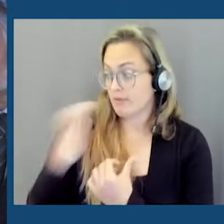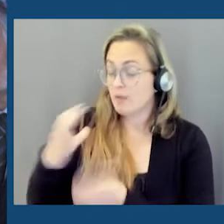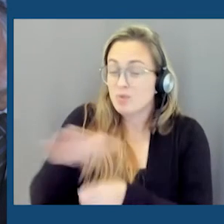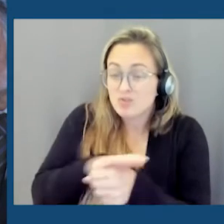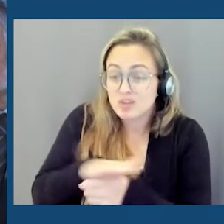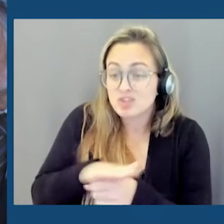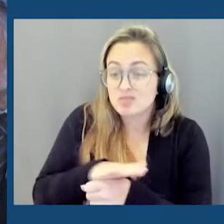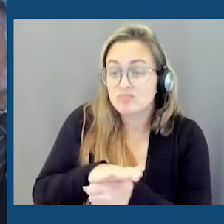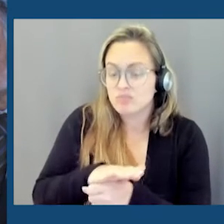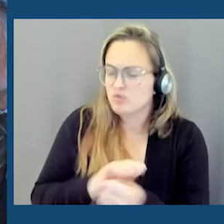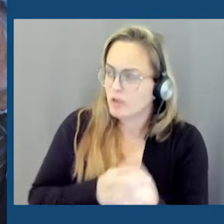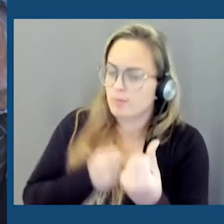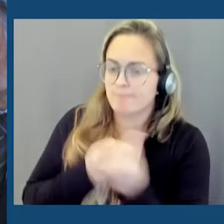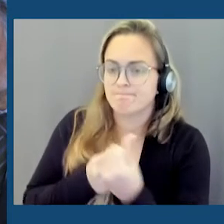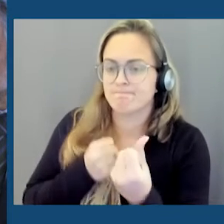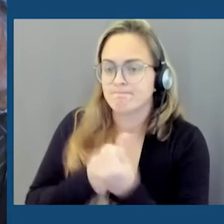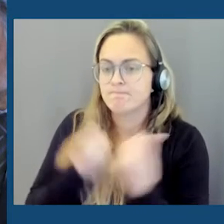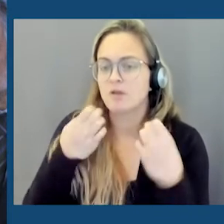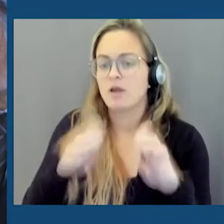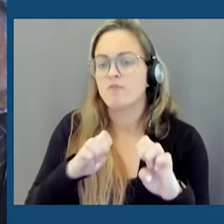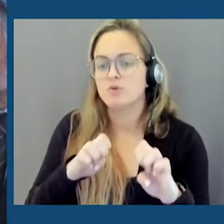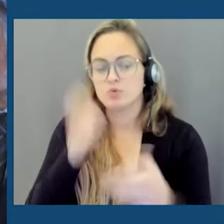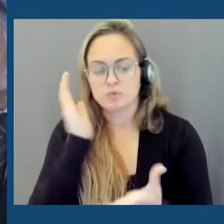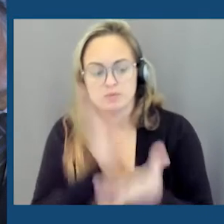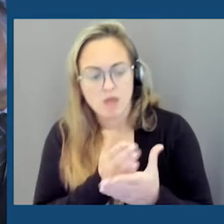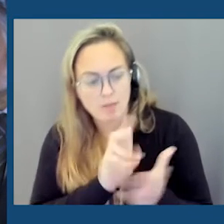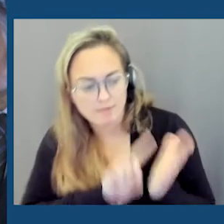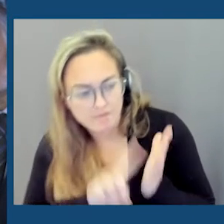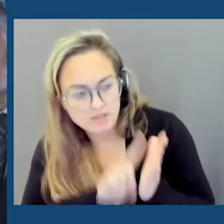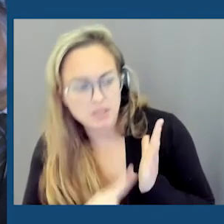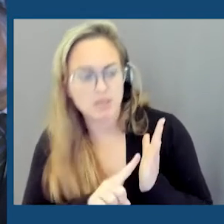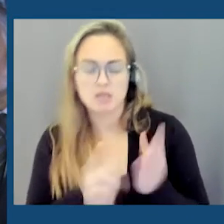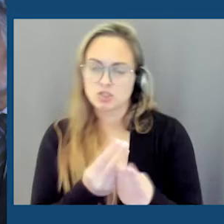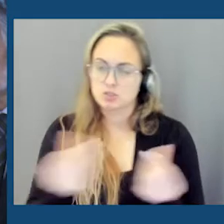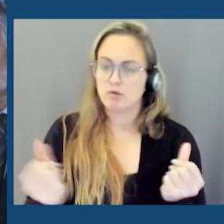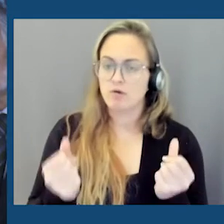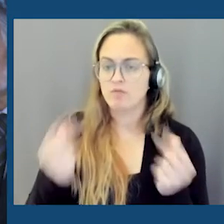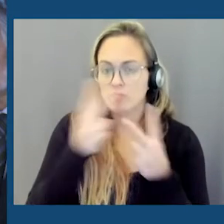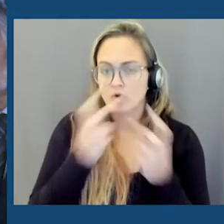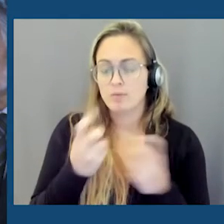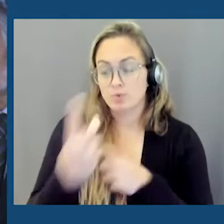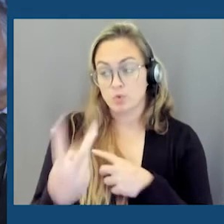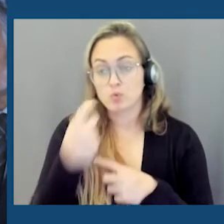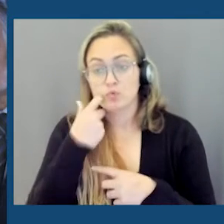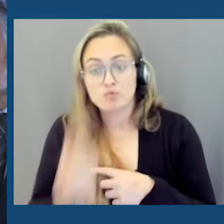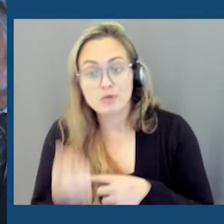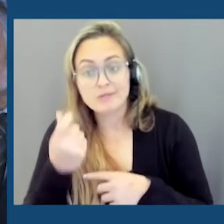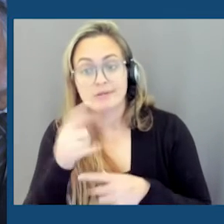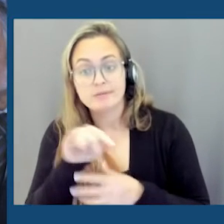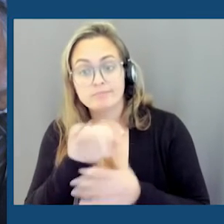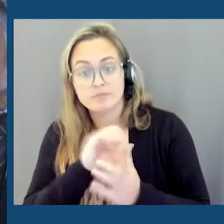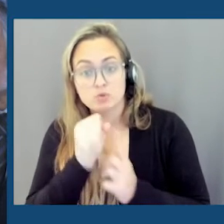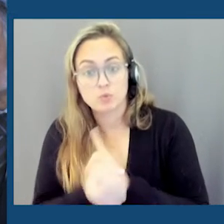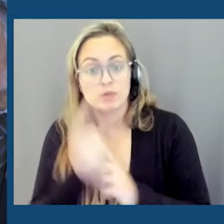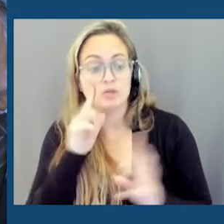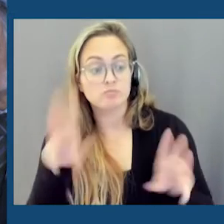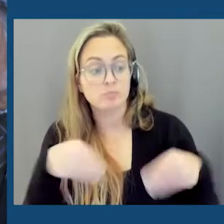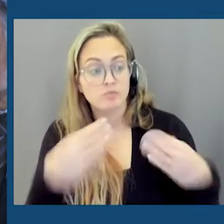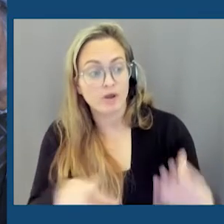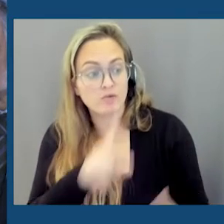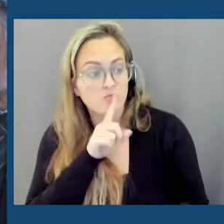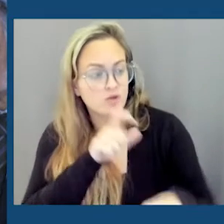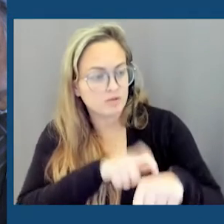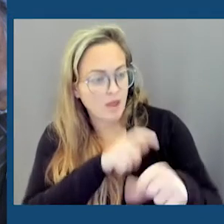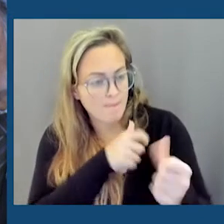the backbone of efforts to deter, investigate, and solve crimes, including 2 recent cases, one where analysts provided real-time support